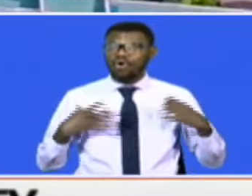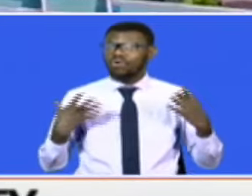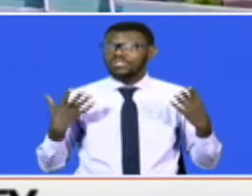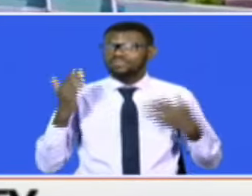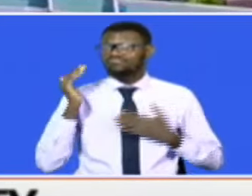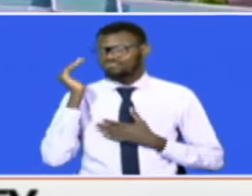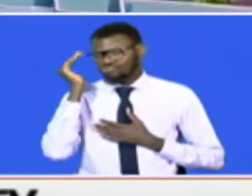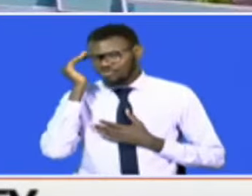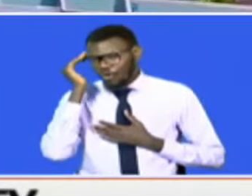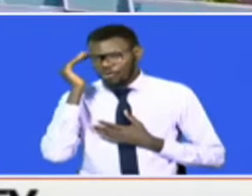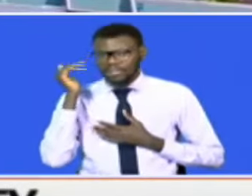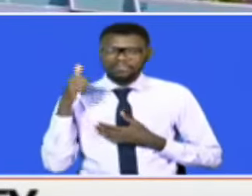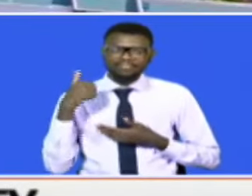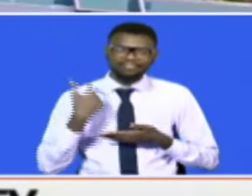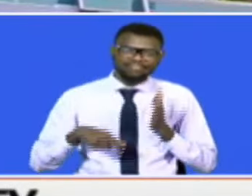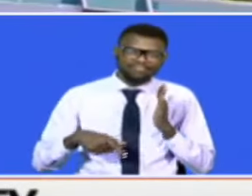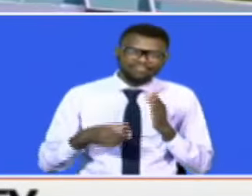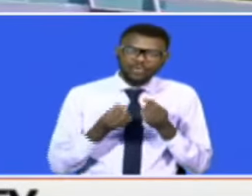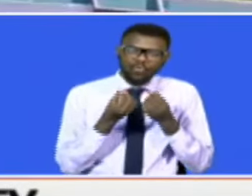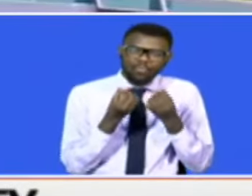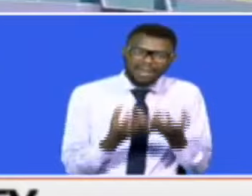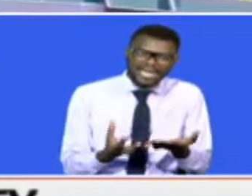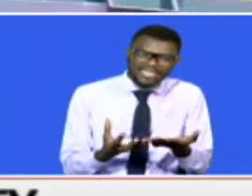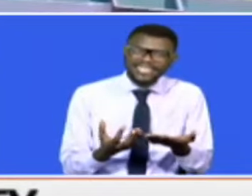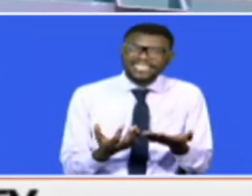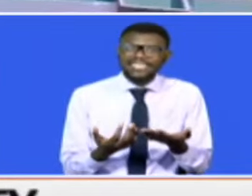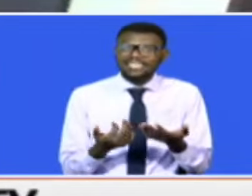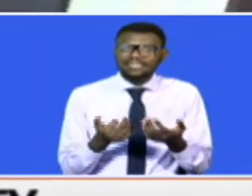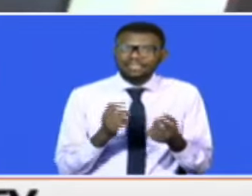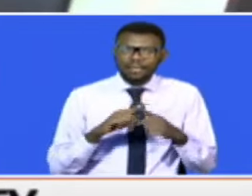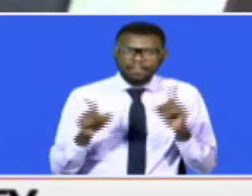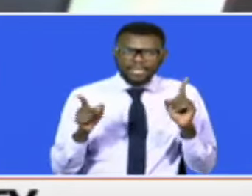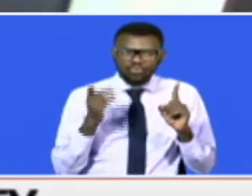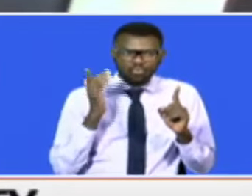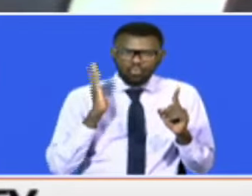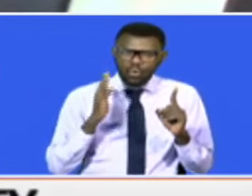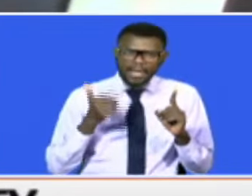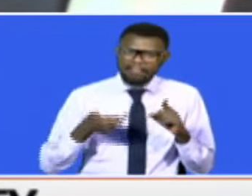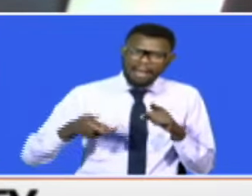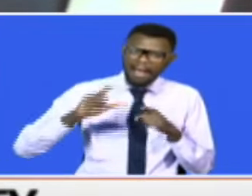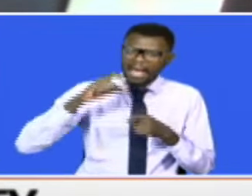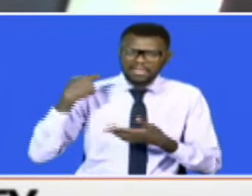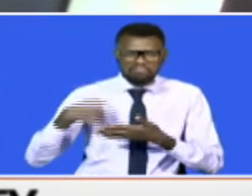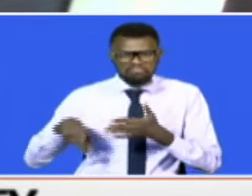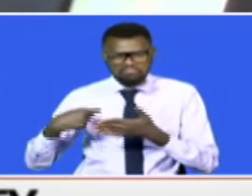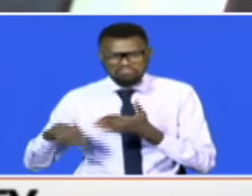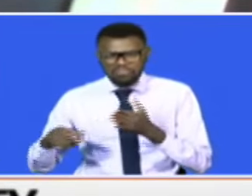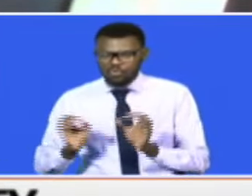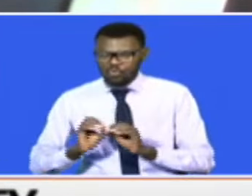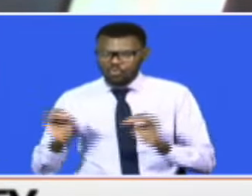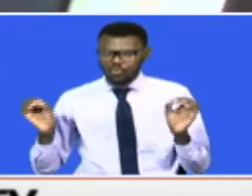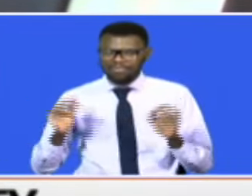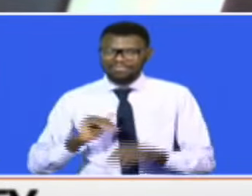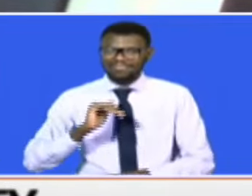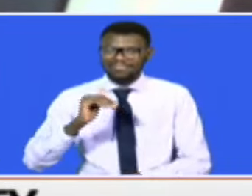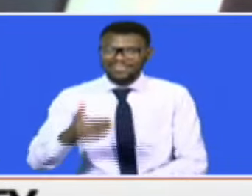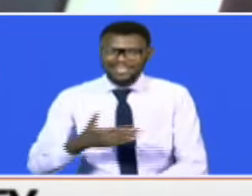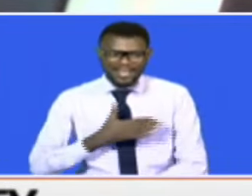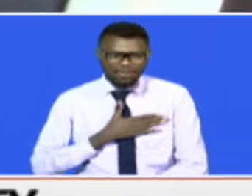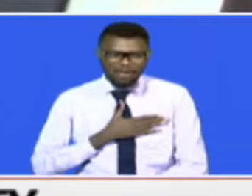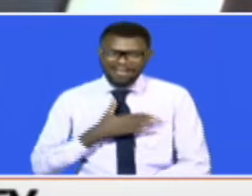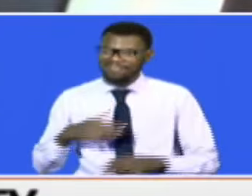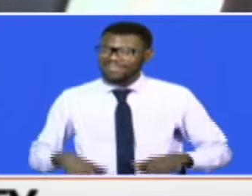not to be levied, just like that. So to me, there is no cause for panic, because at the end of the day, it is our town, and we will lead